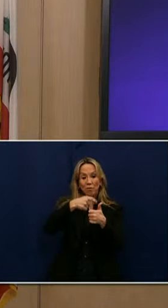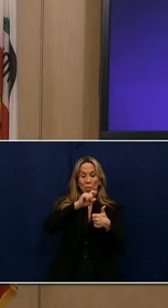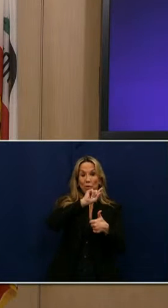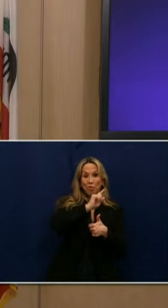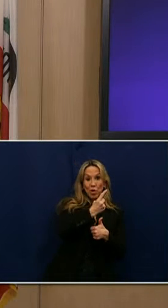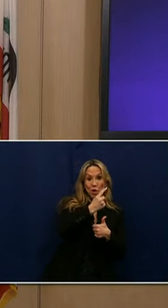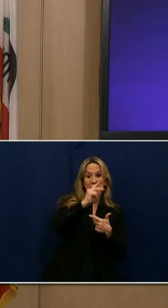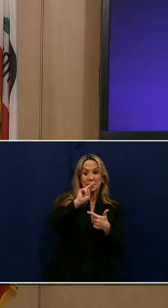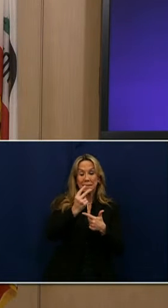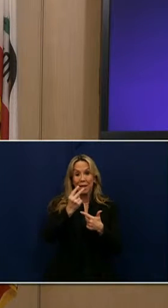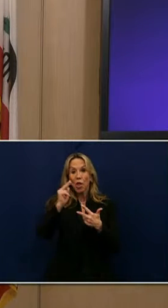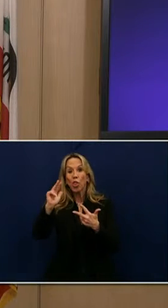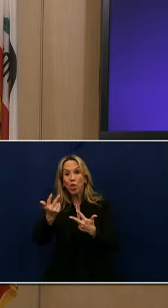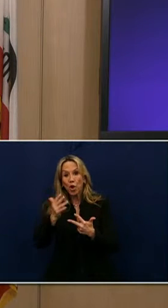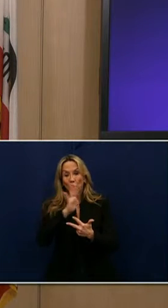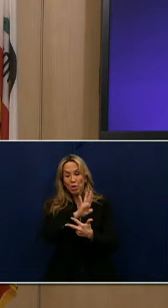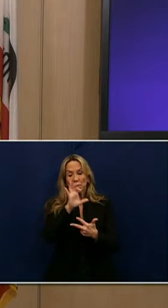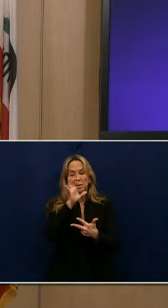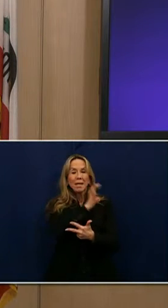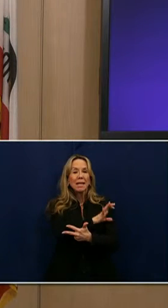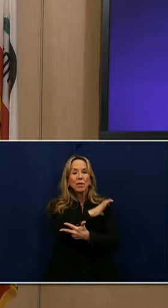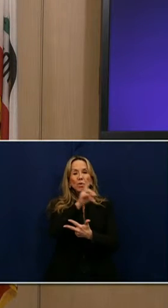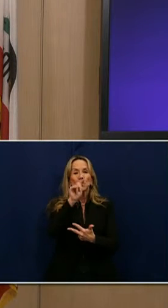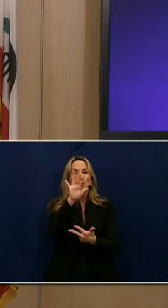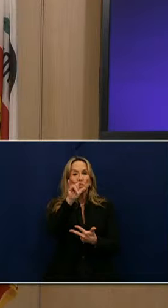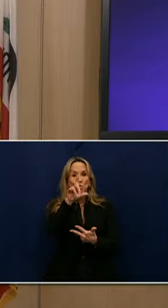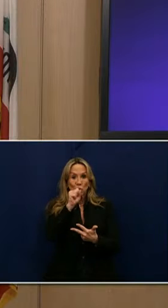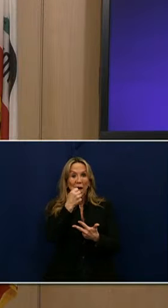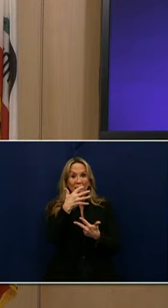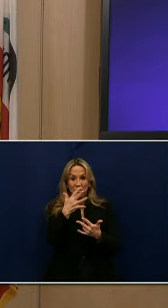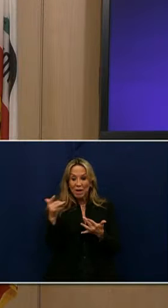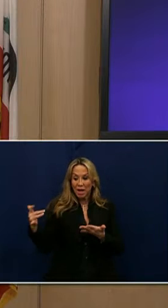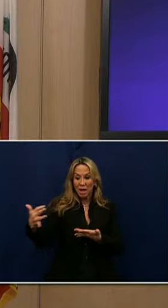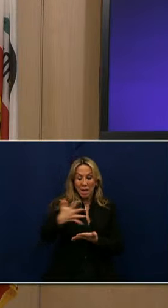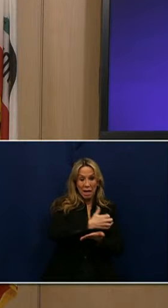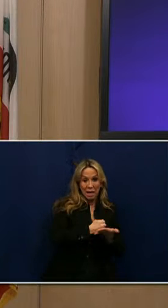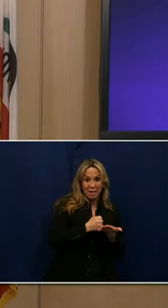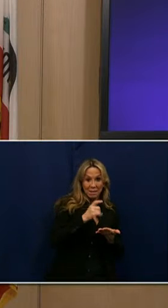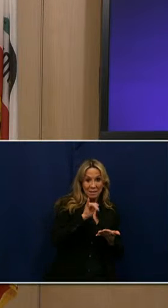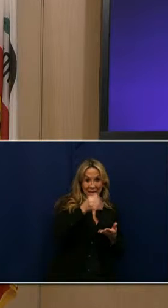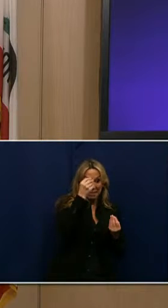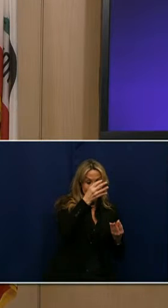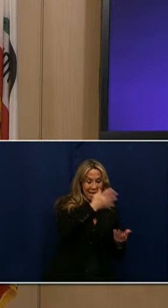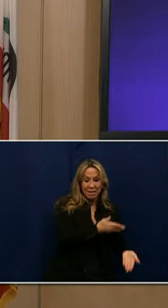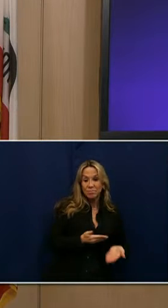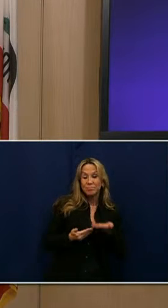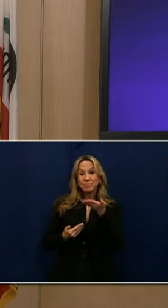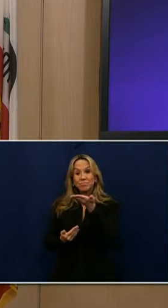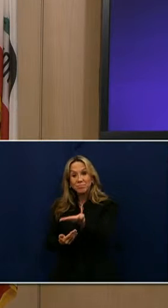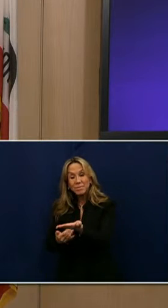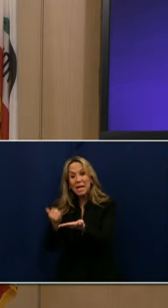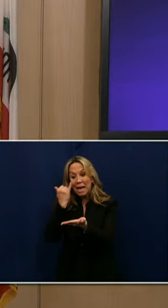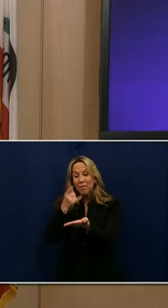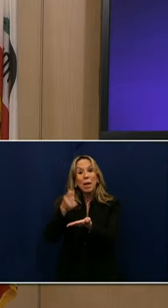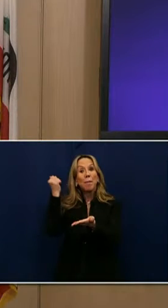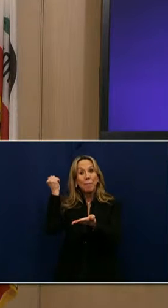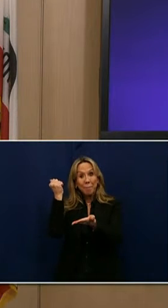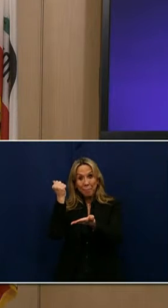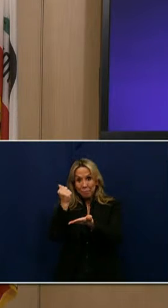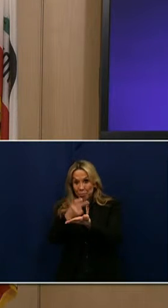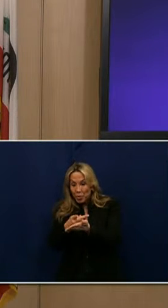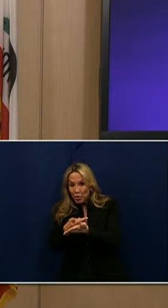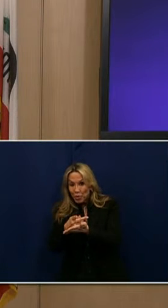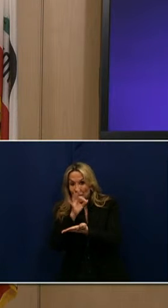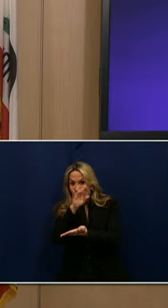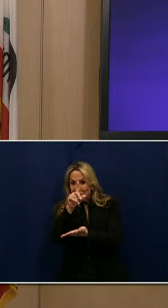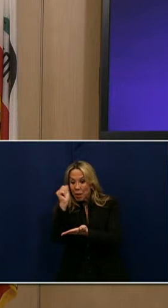If all of that is approved by the FDA, then the vaccines, Pfizer vaccines, will